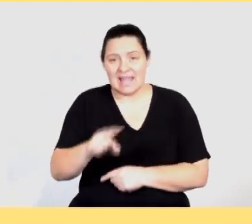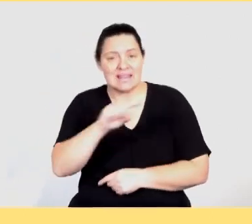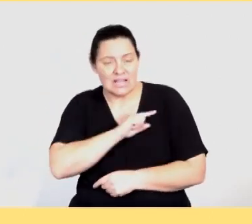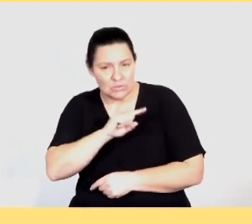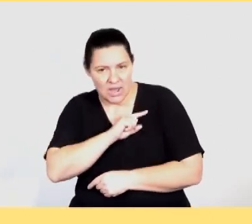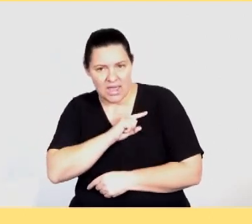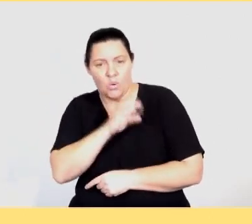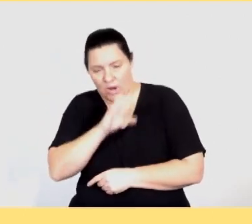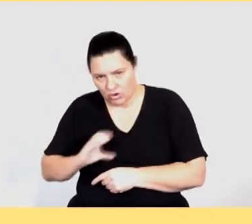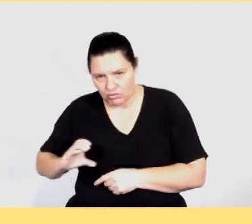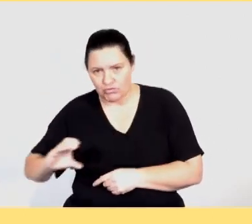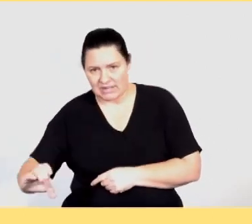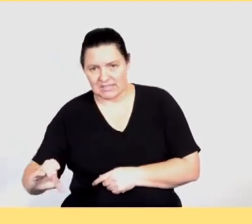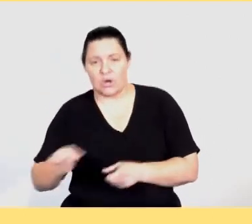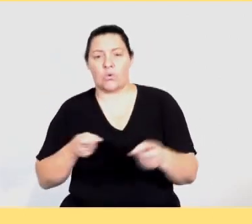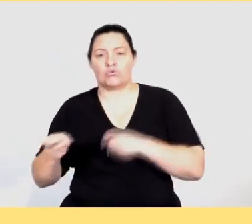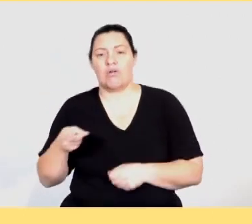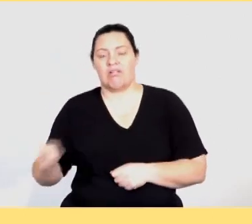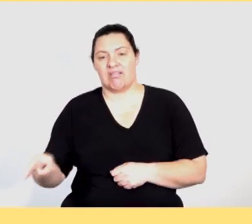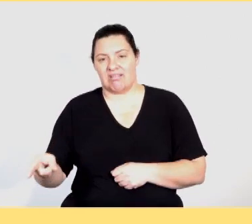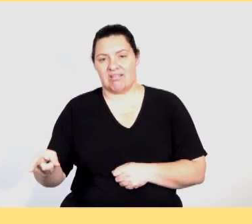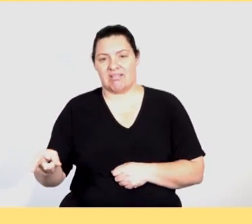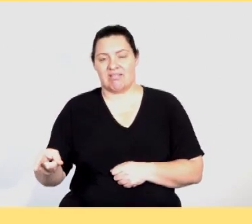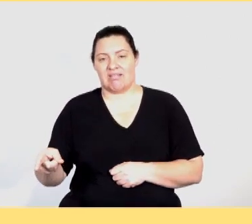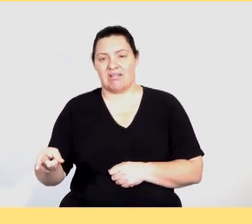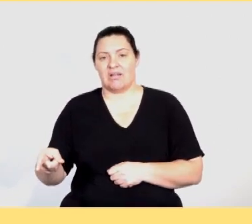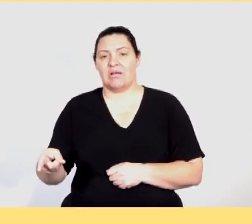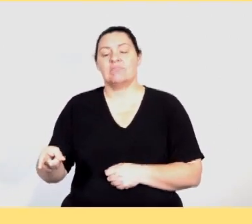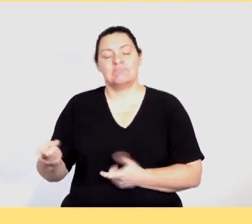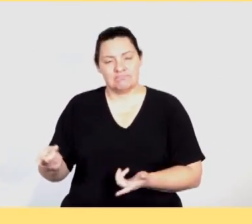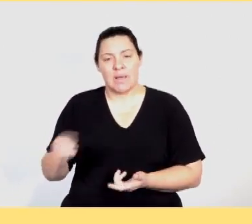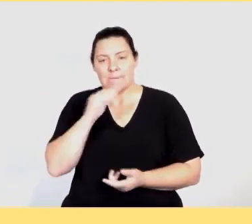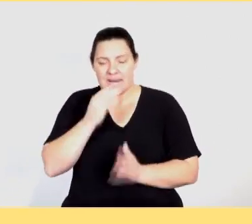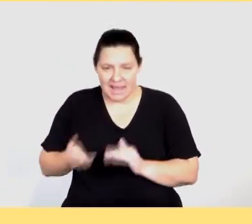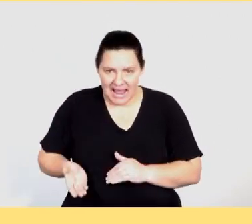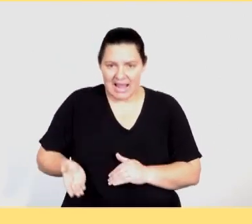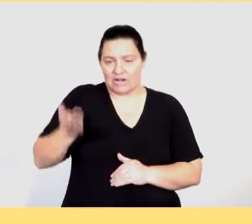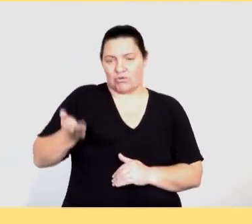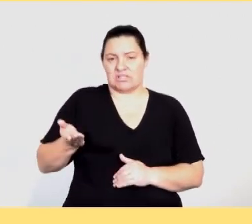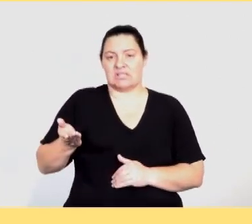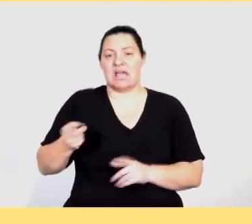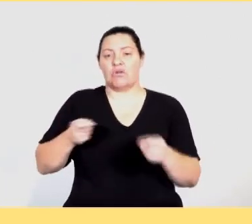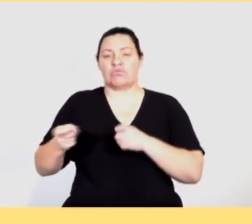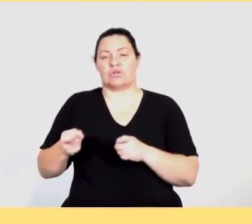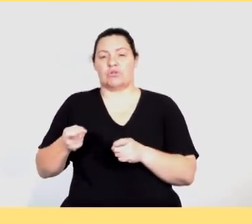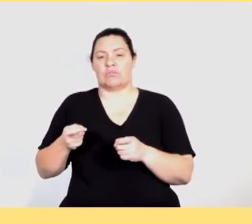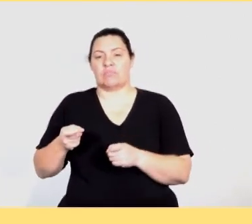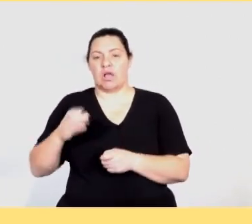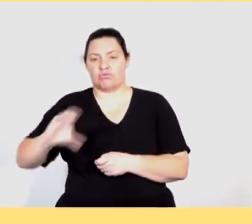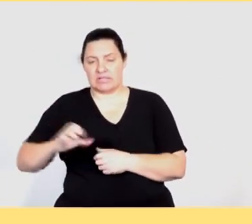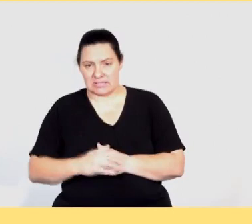credit. Hence, we will credit our creditors control. Crediting creditors control means increasing creditors